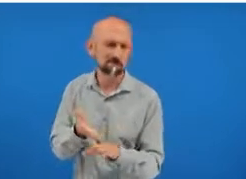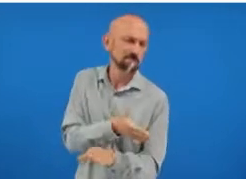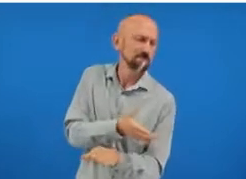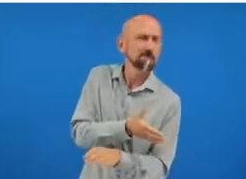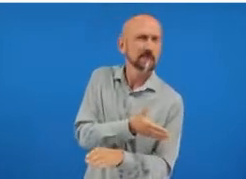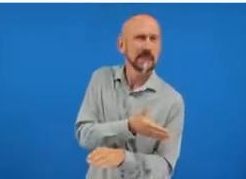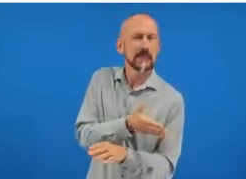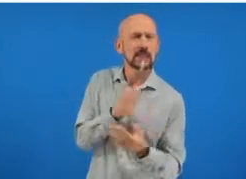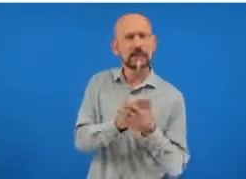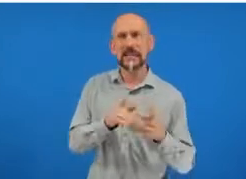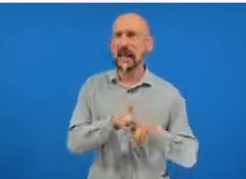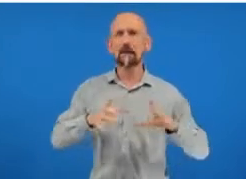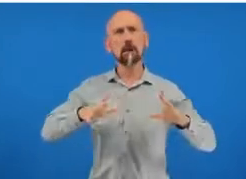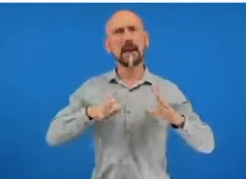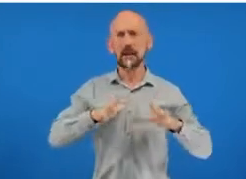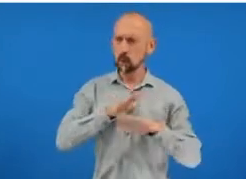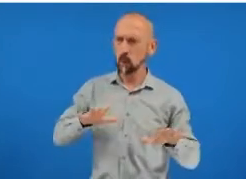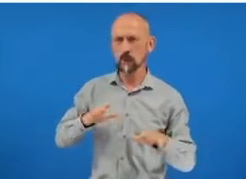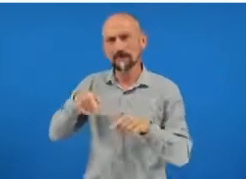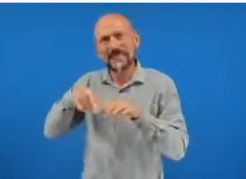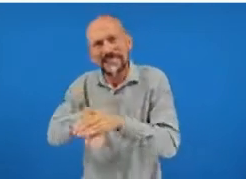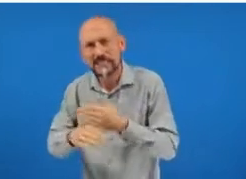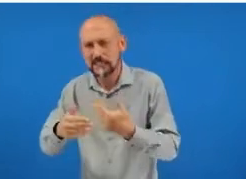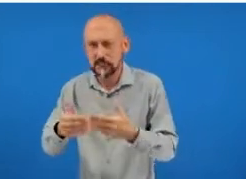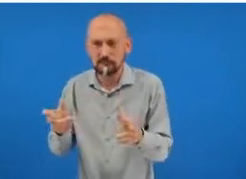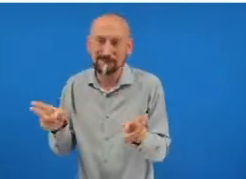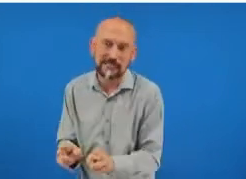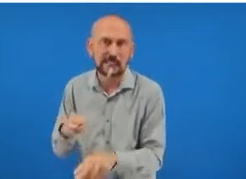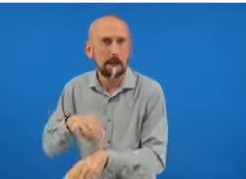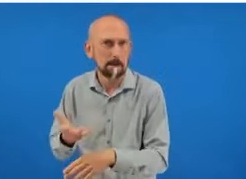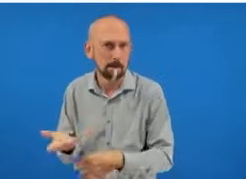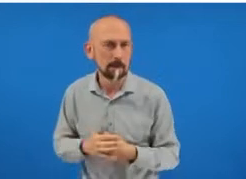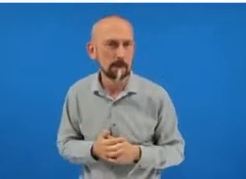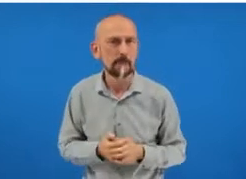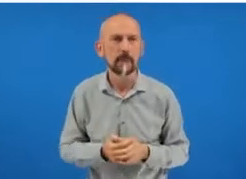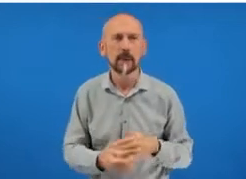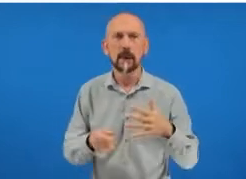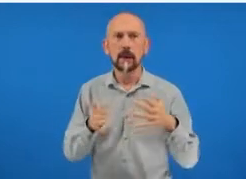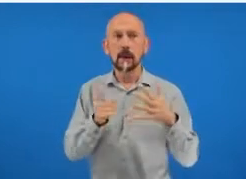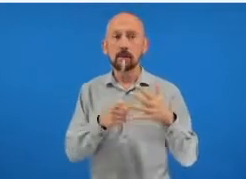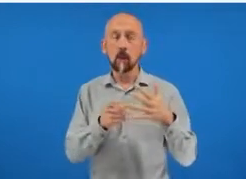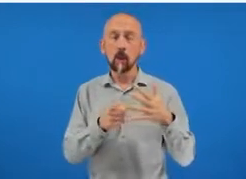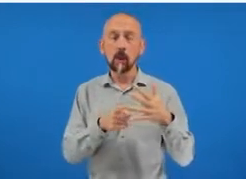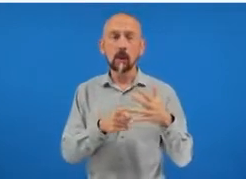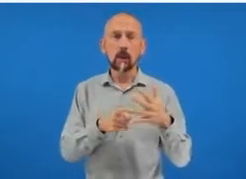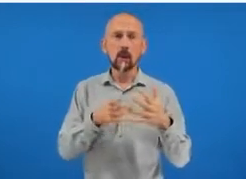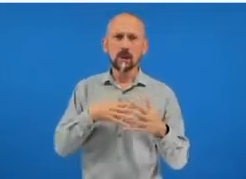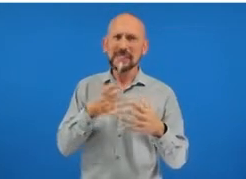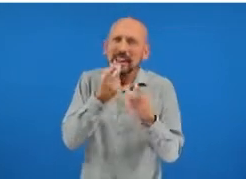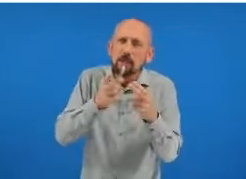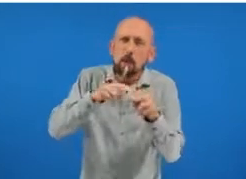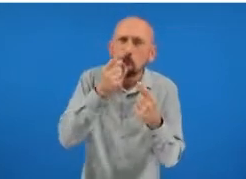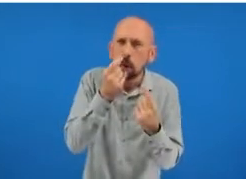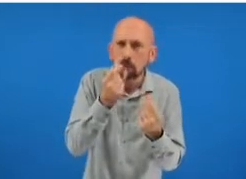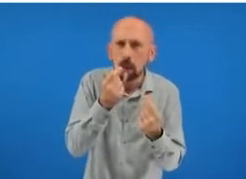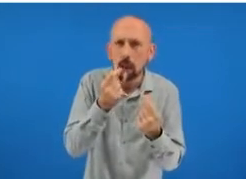your treatment, a part of homework. Okay. Fourthly, we want to make sure, if possible, we can spend time looking at the measures before the